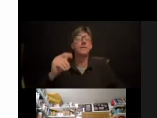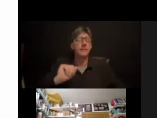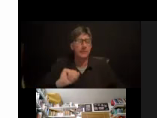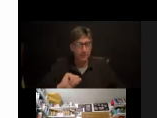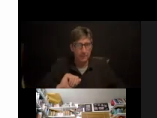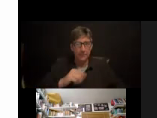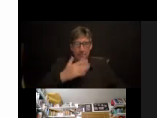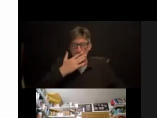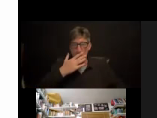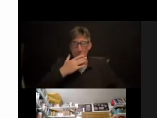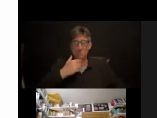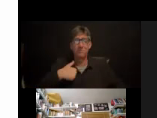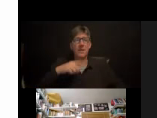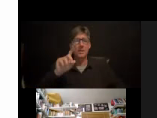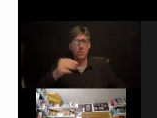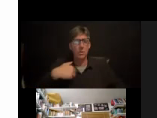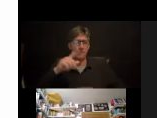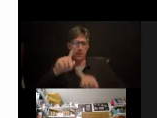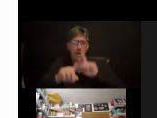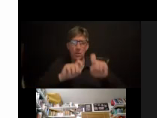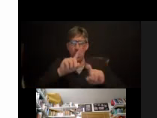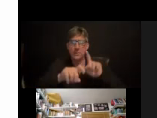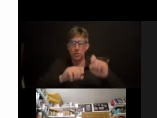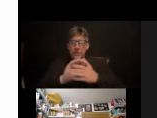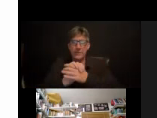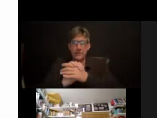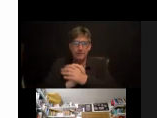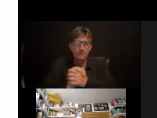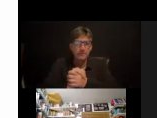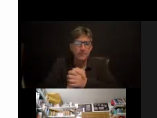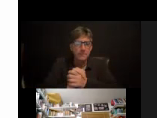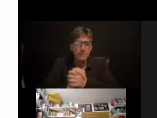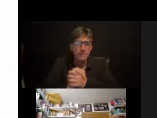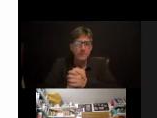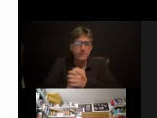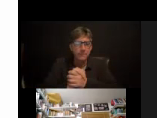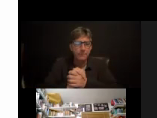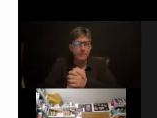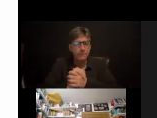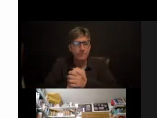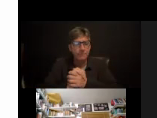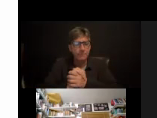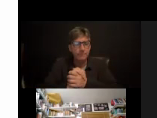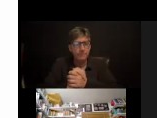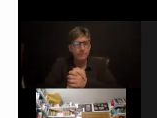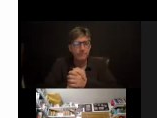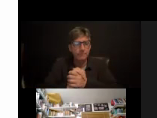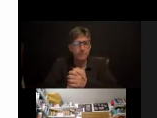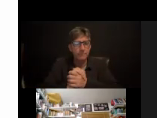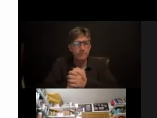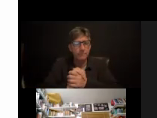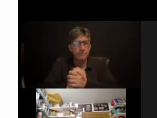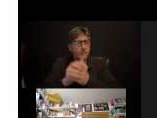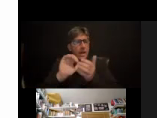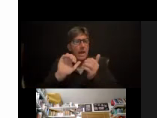I do have a couple questions on how they approached the